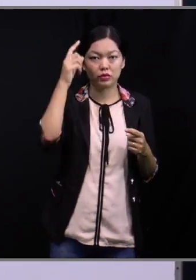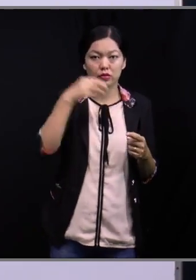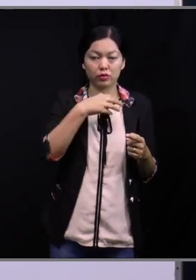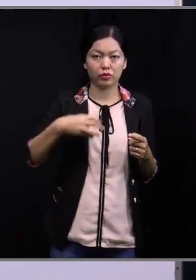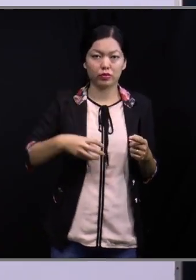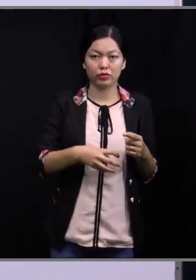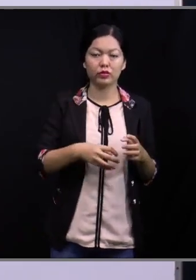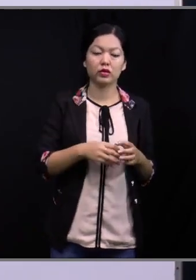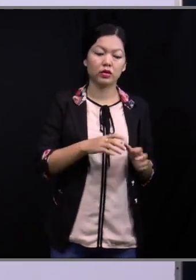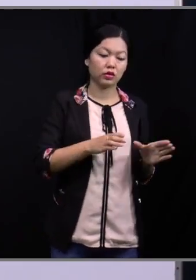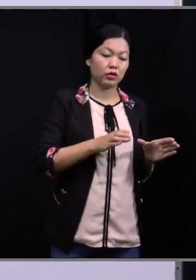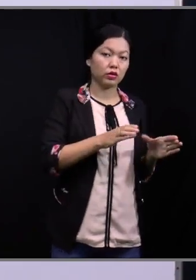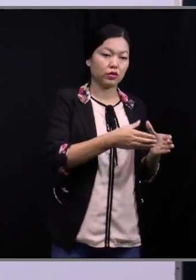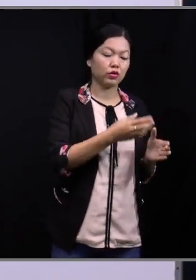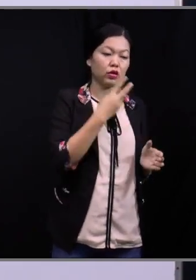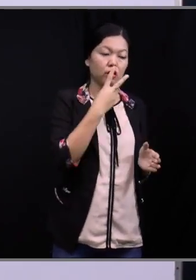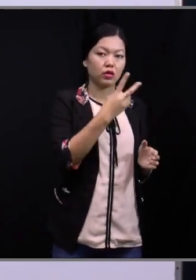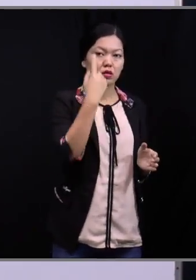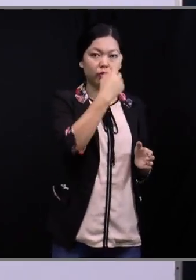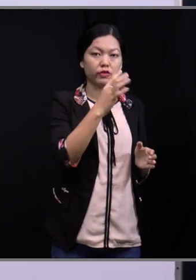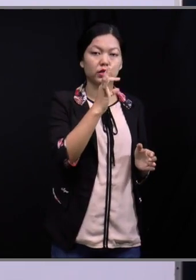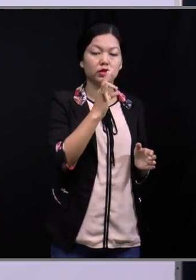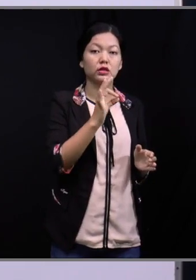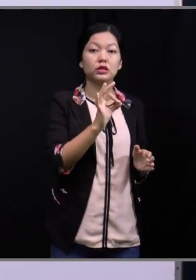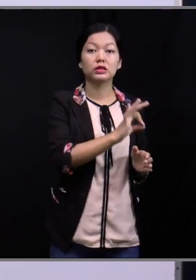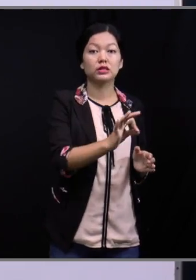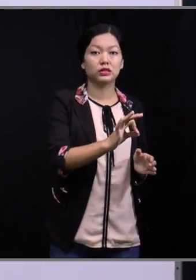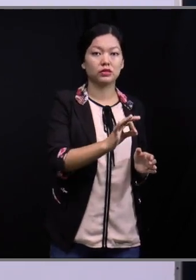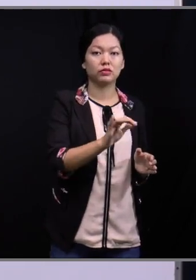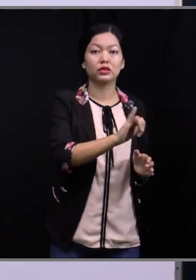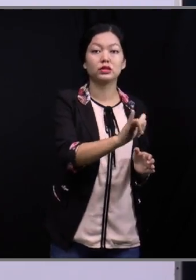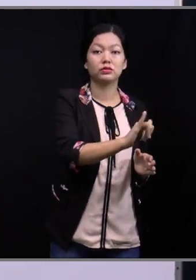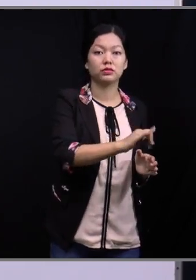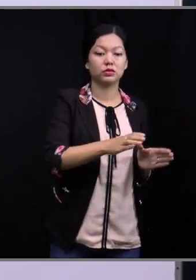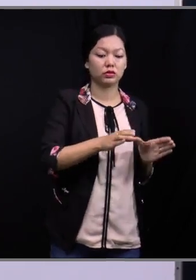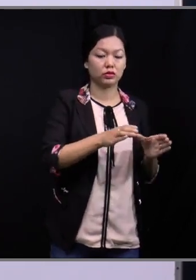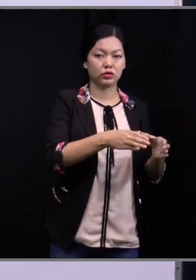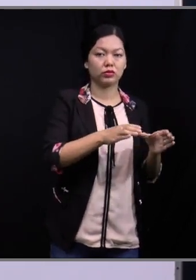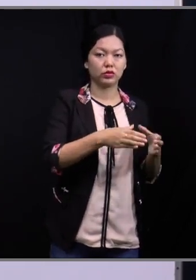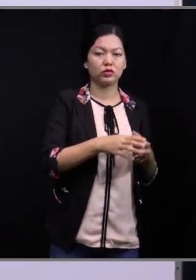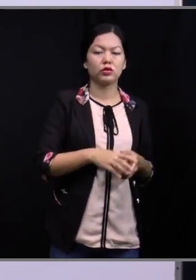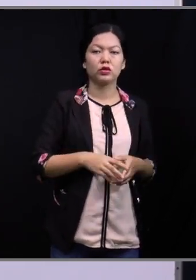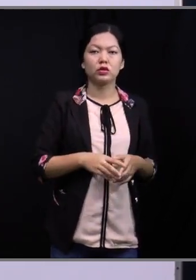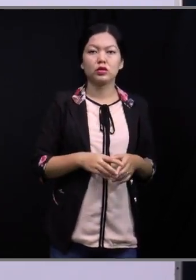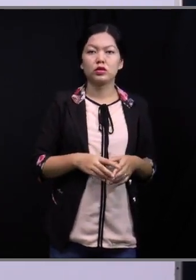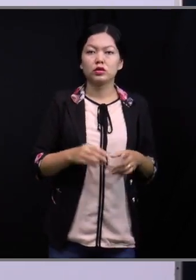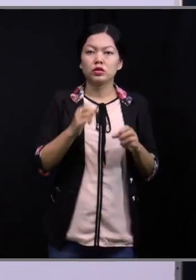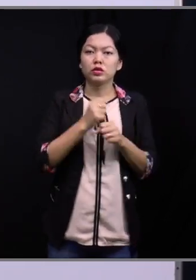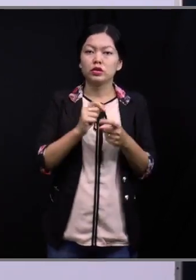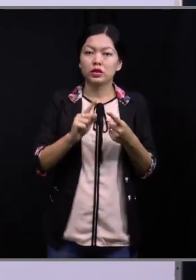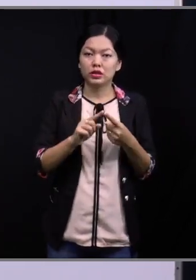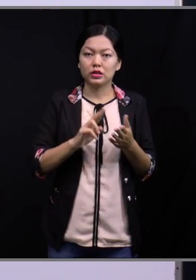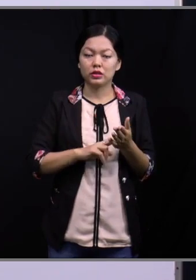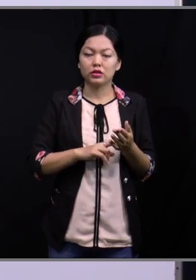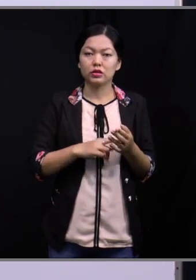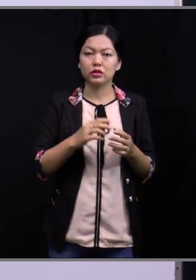placed under the same generic name, Panthera. So genus consists of species which closely related species or species which resembles